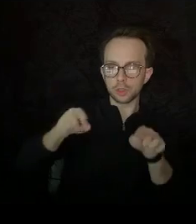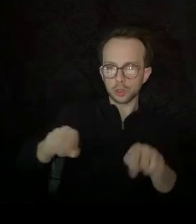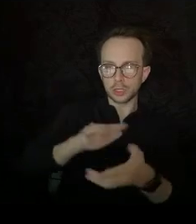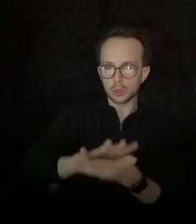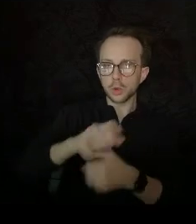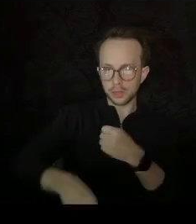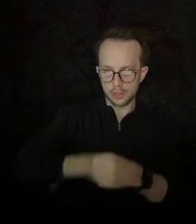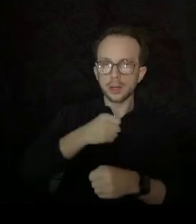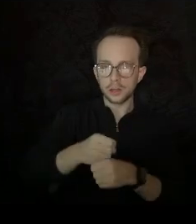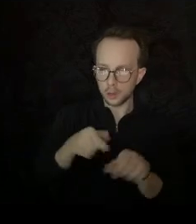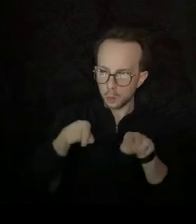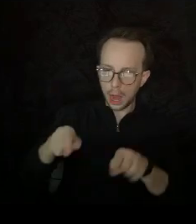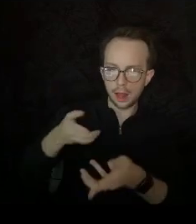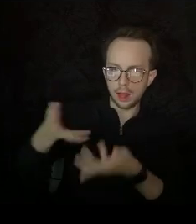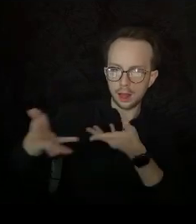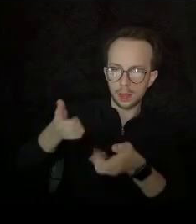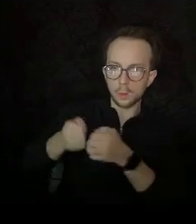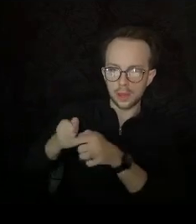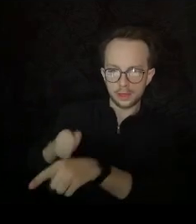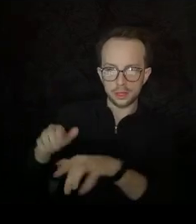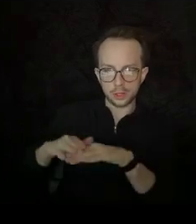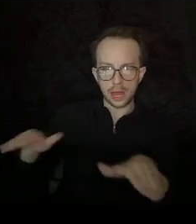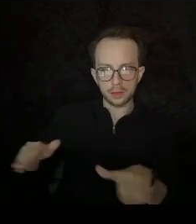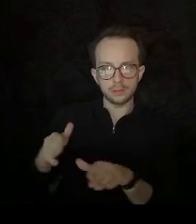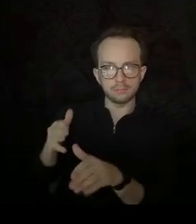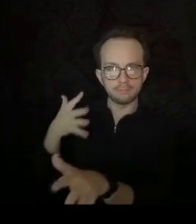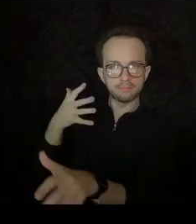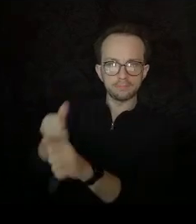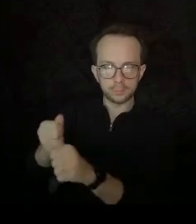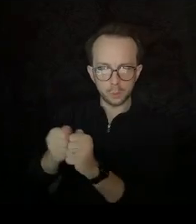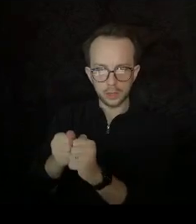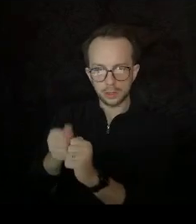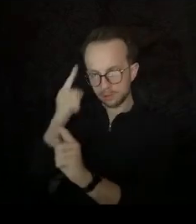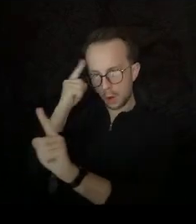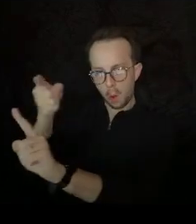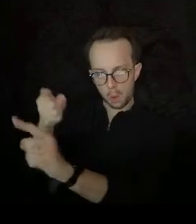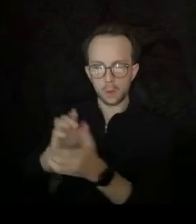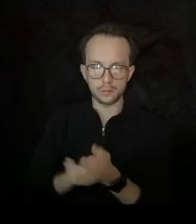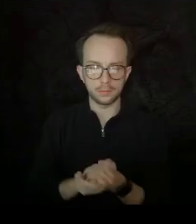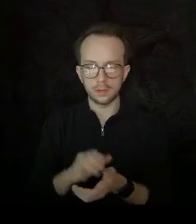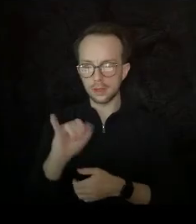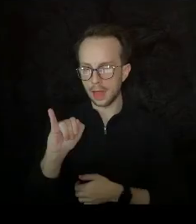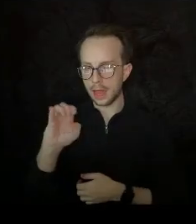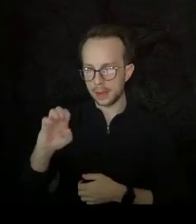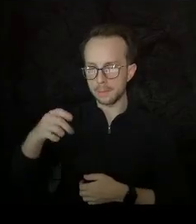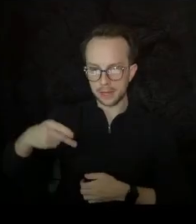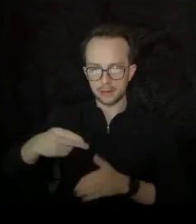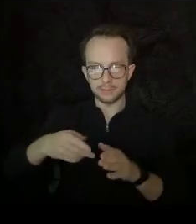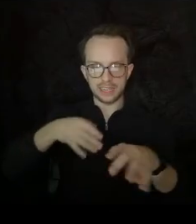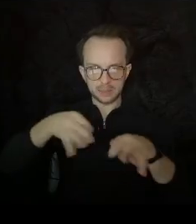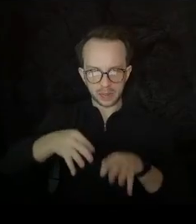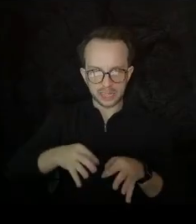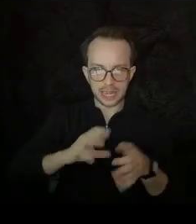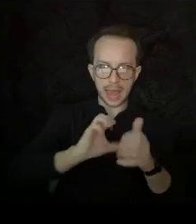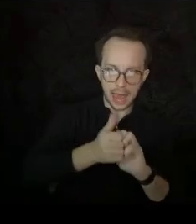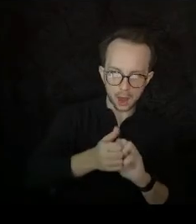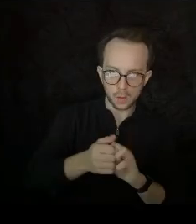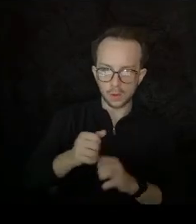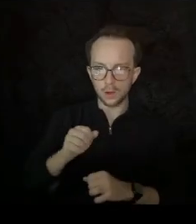child on their IEP goals. The IEP explains how and when this progress is